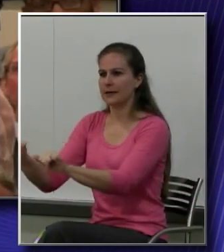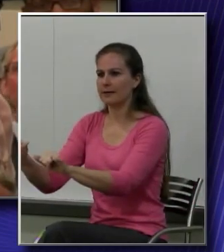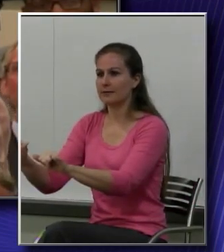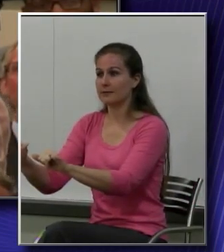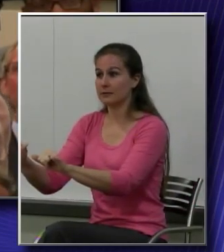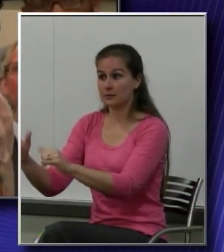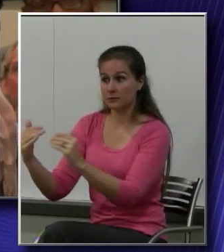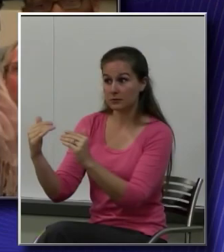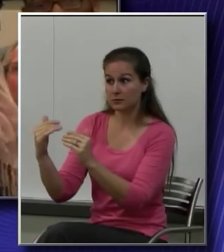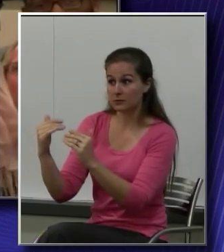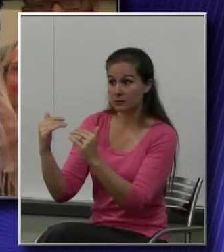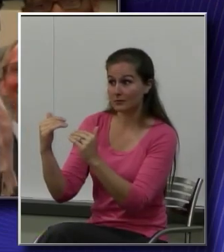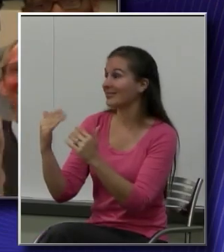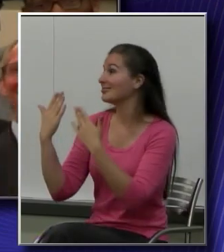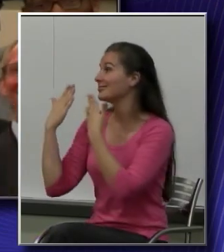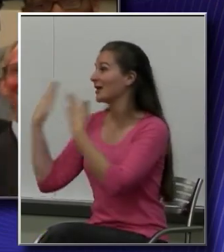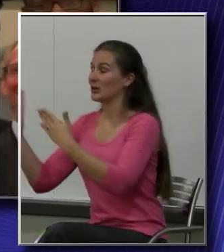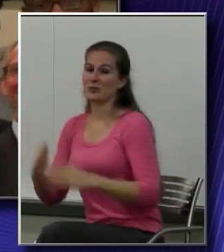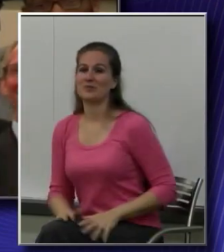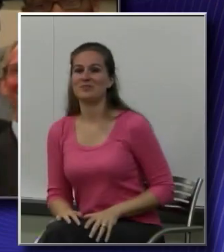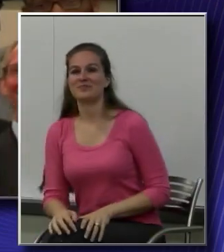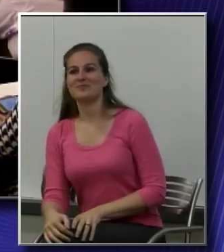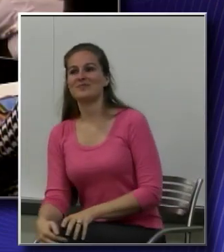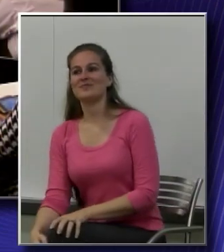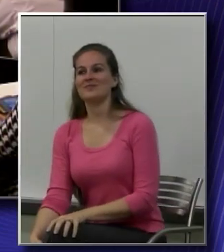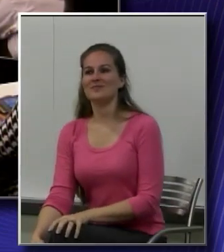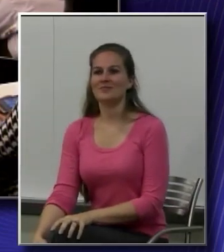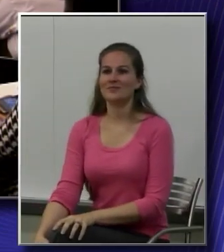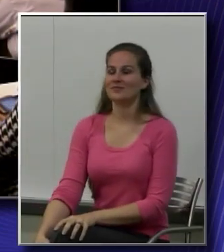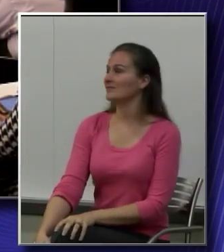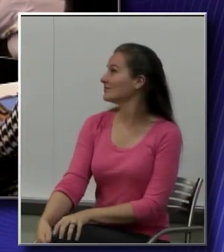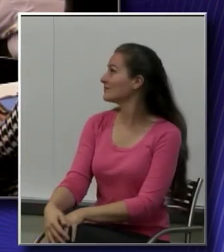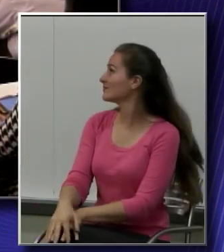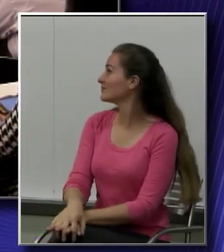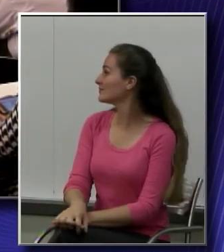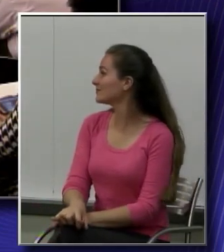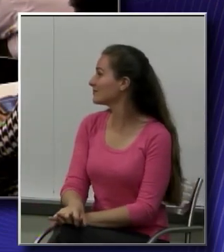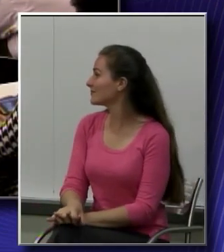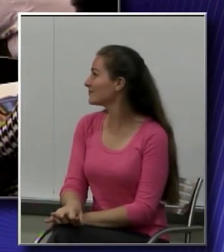3 minutes. Thank you very much. Thank you.